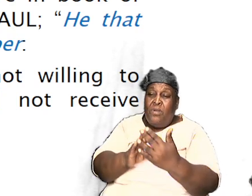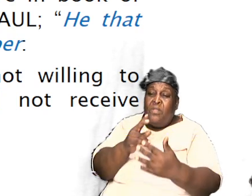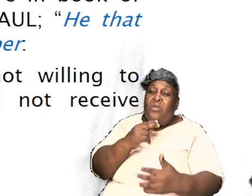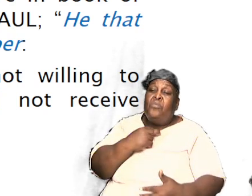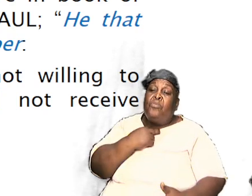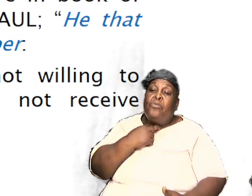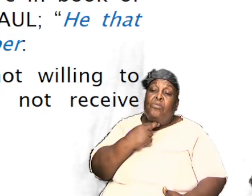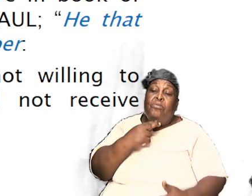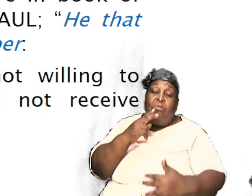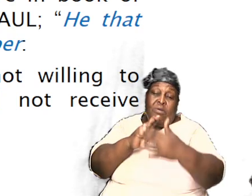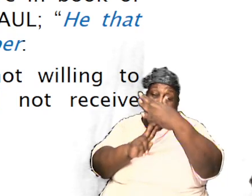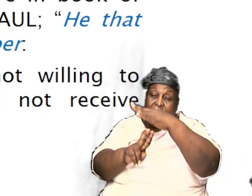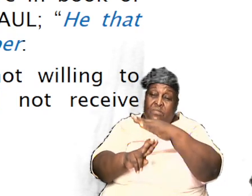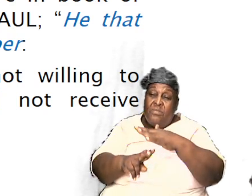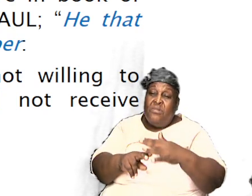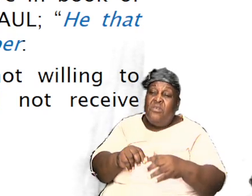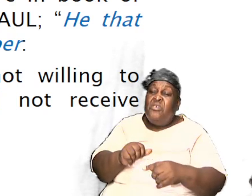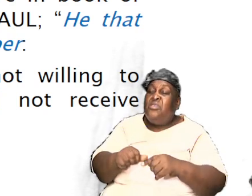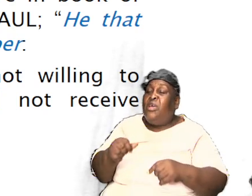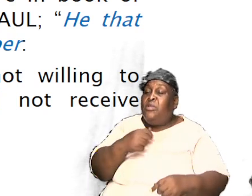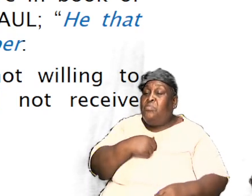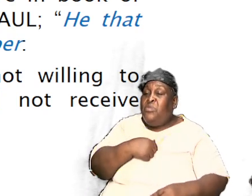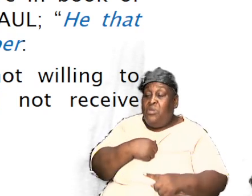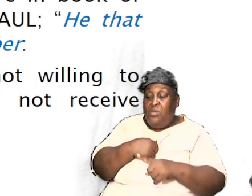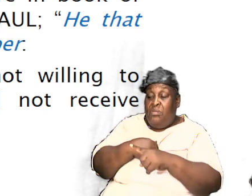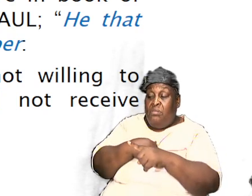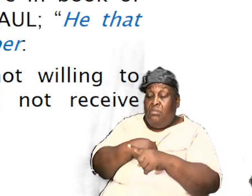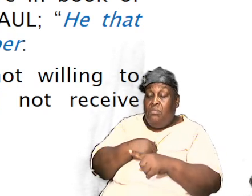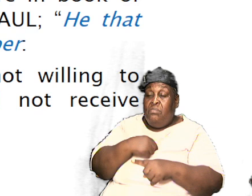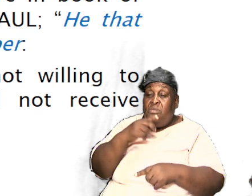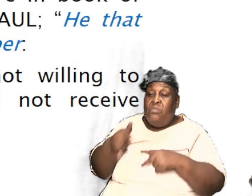people that fear the death